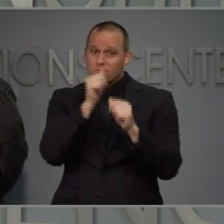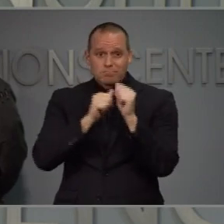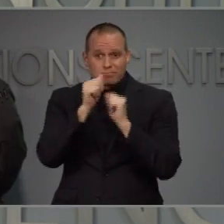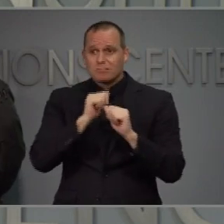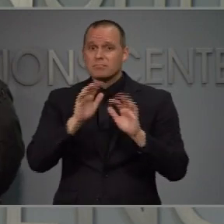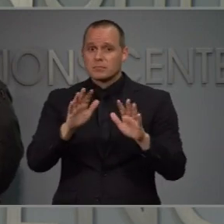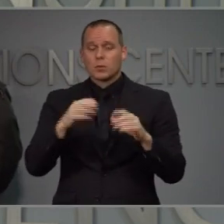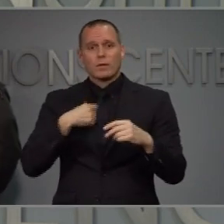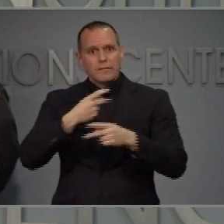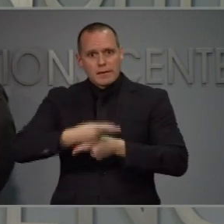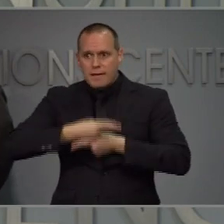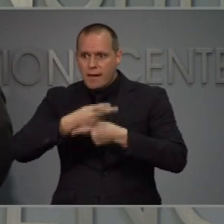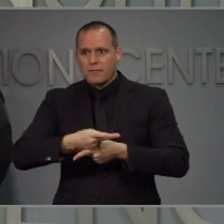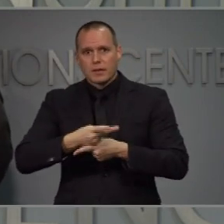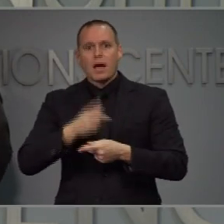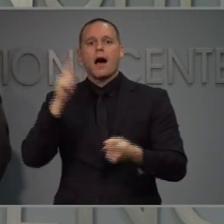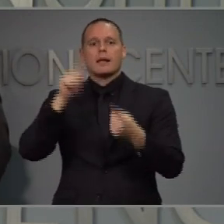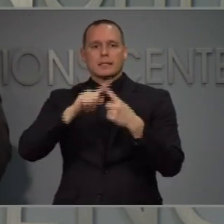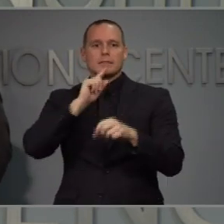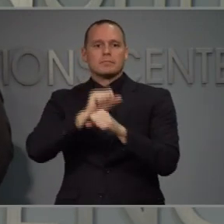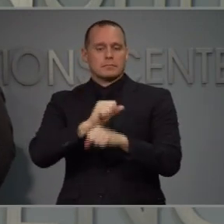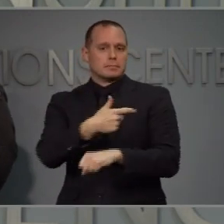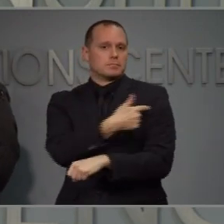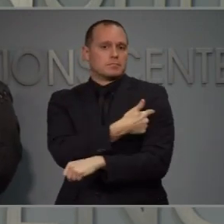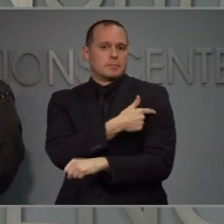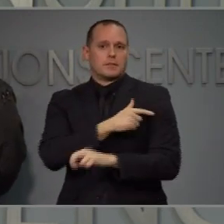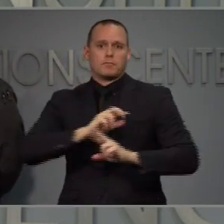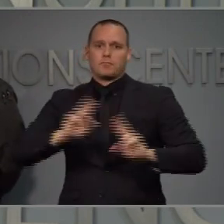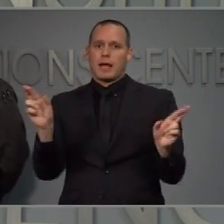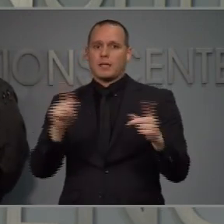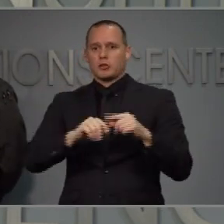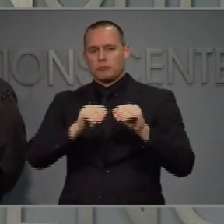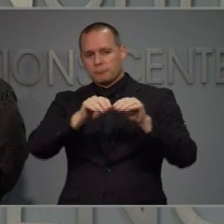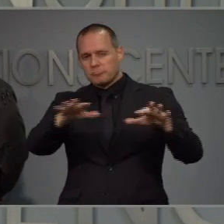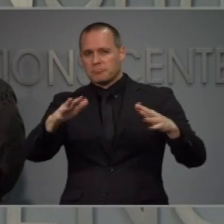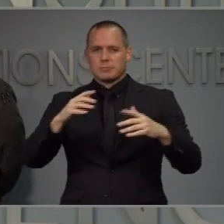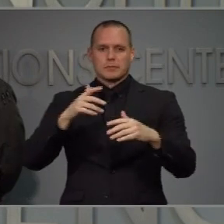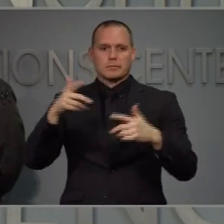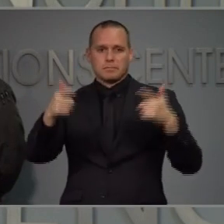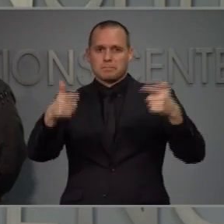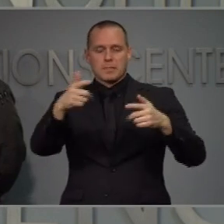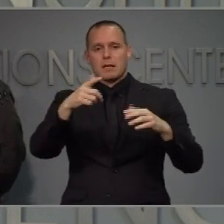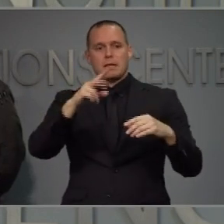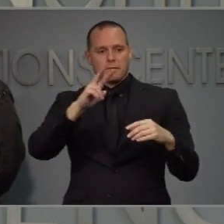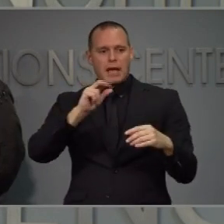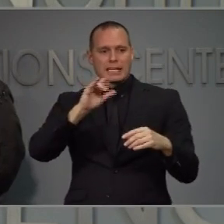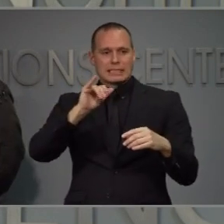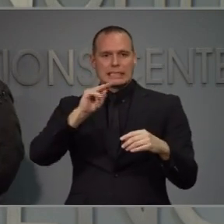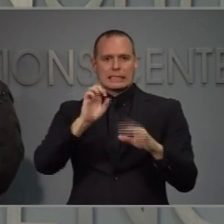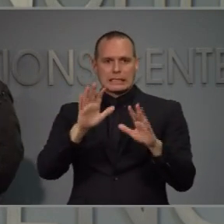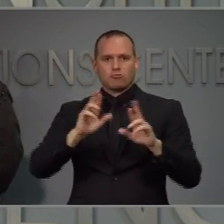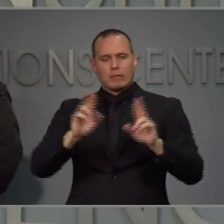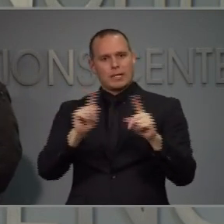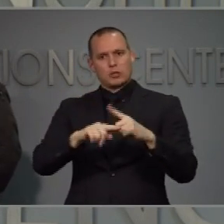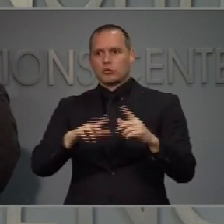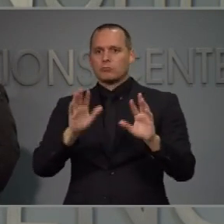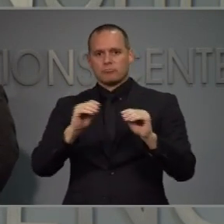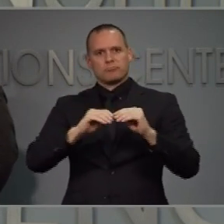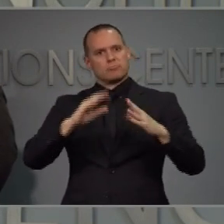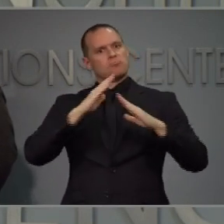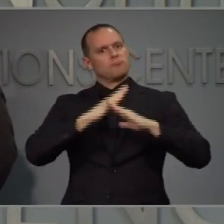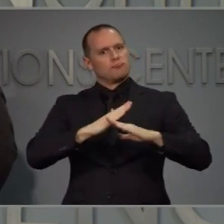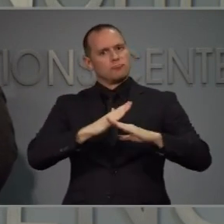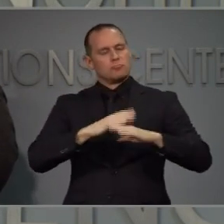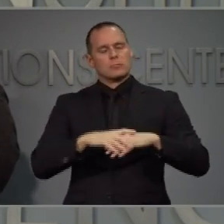careful and live in a different way. We want to get our lives back to normal as much as we possibly can, but we also want to keep